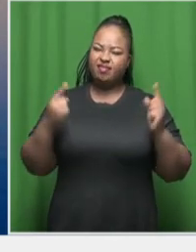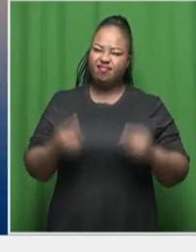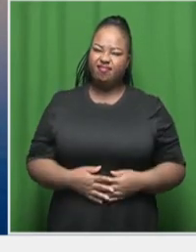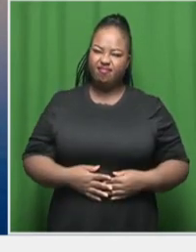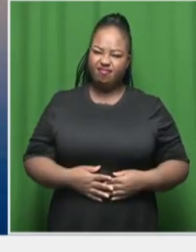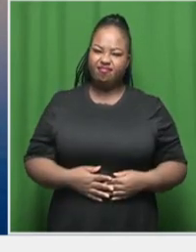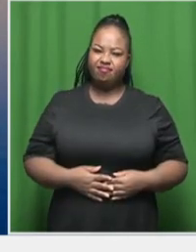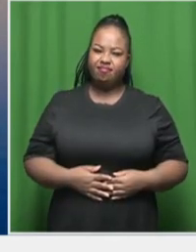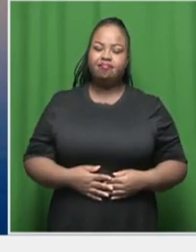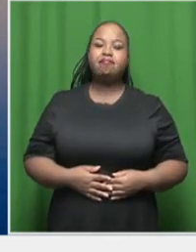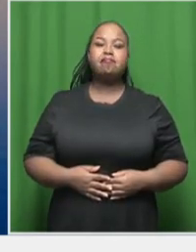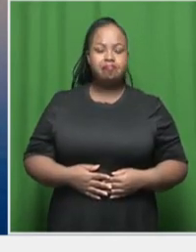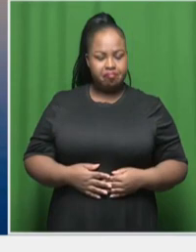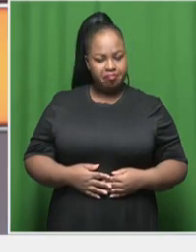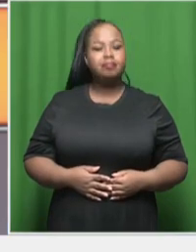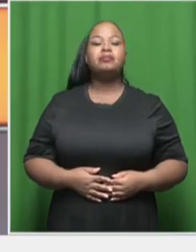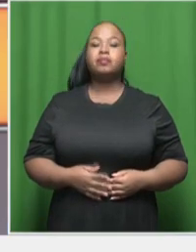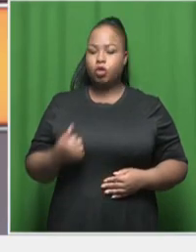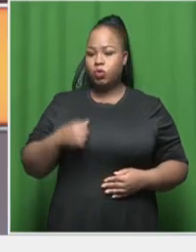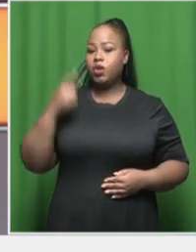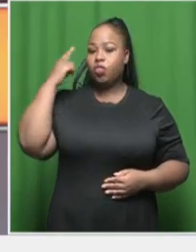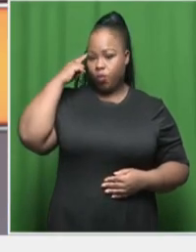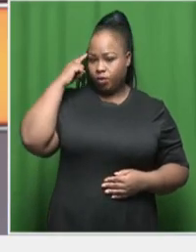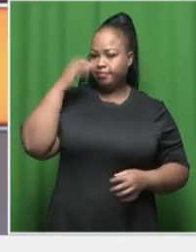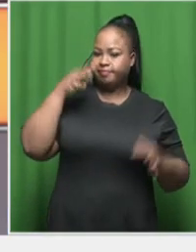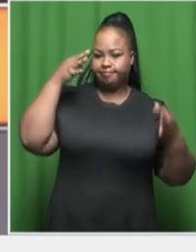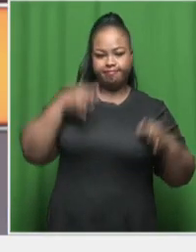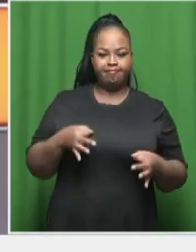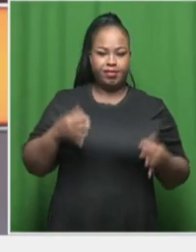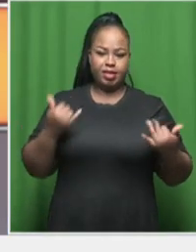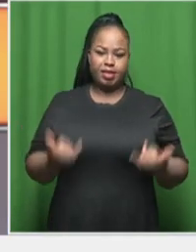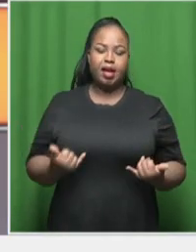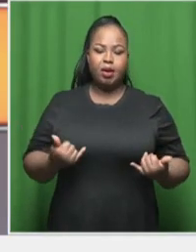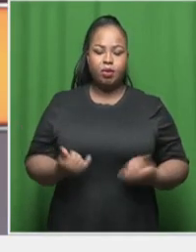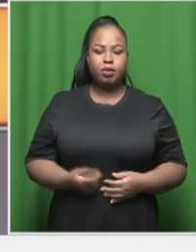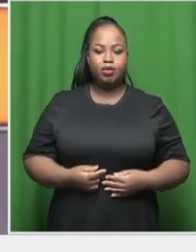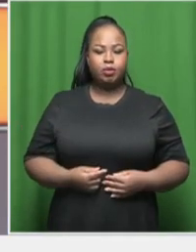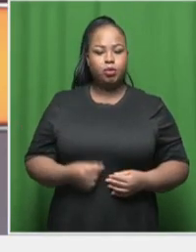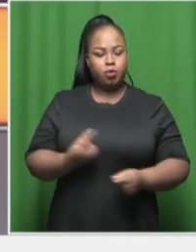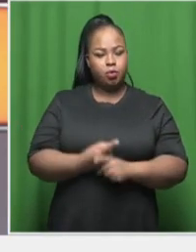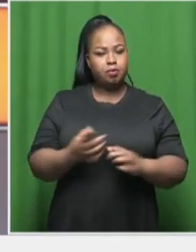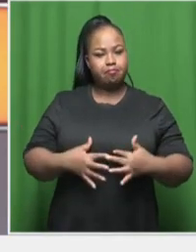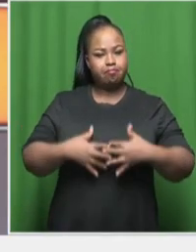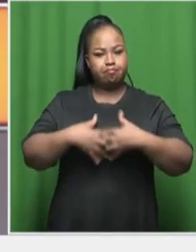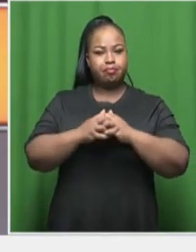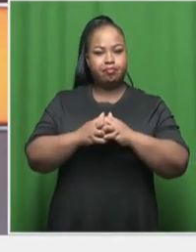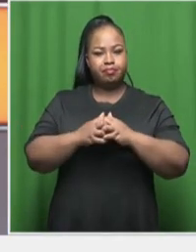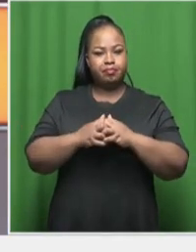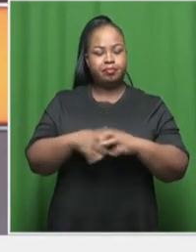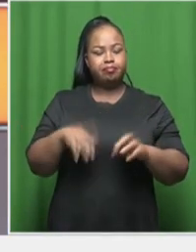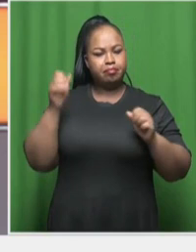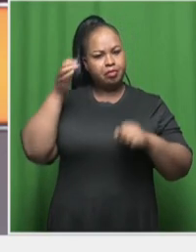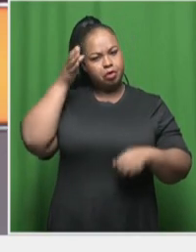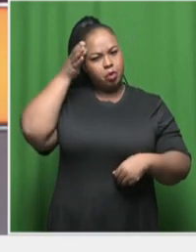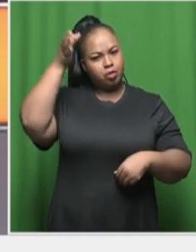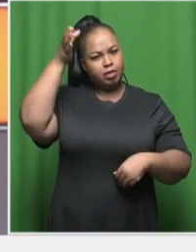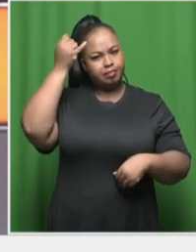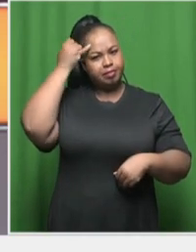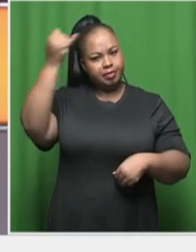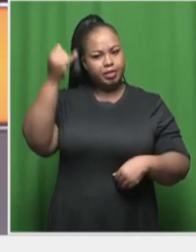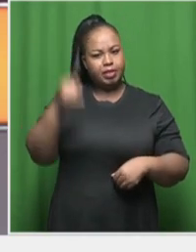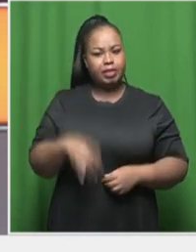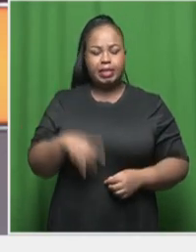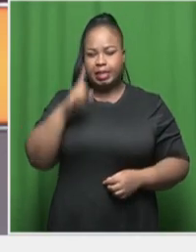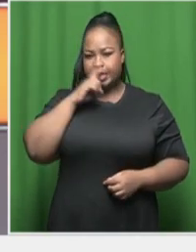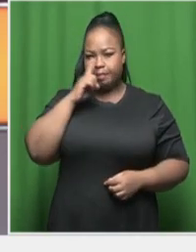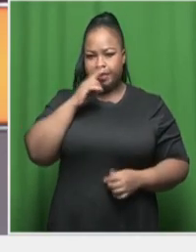and unique, and that thought and that decision has bred or has led to the formation of this brilliant concept called